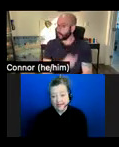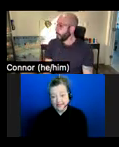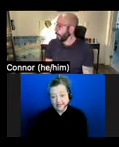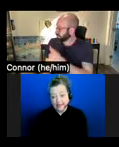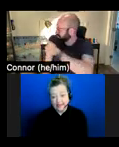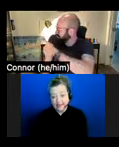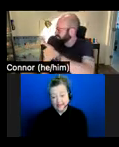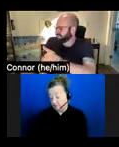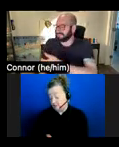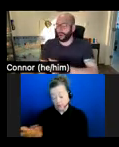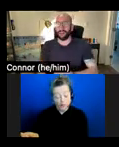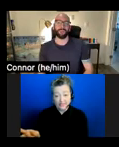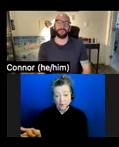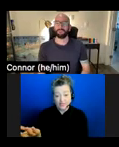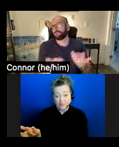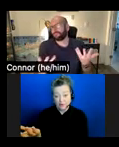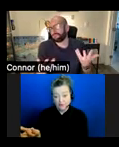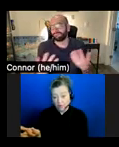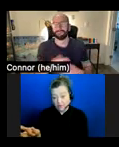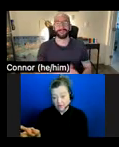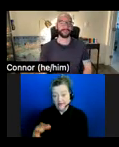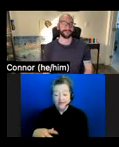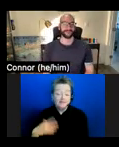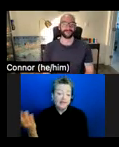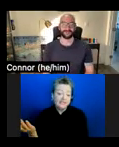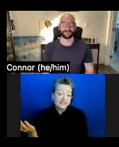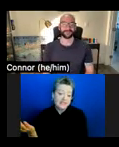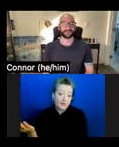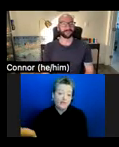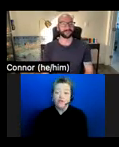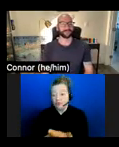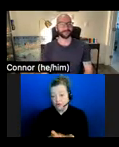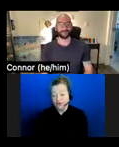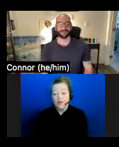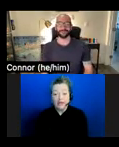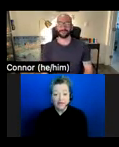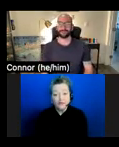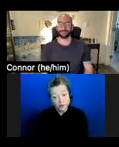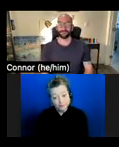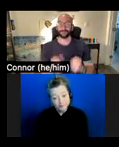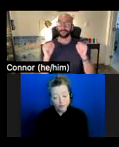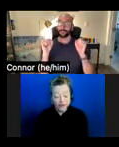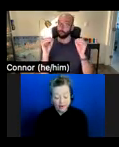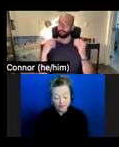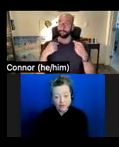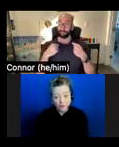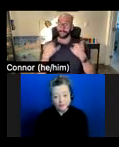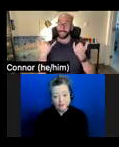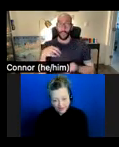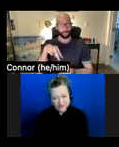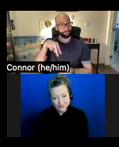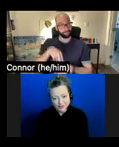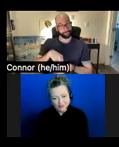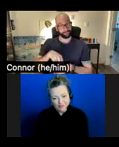Once that request is put forth, admin gets to decide whether or not they're going to create another floor, or rather another